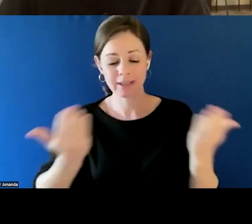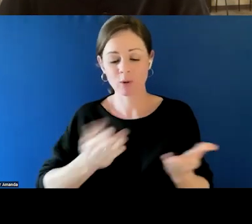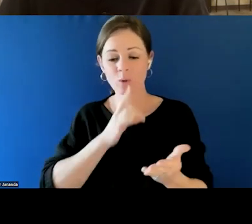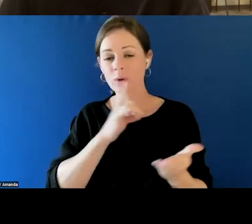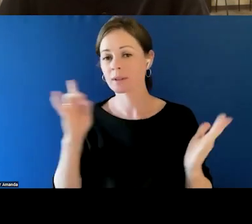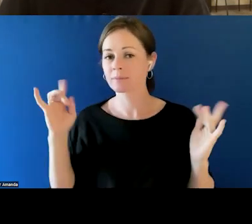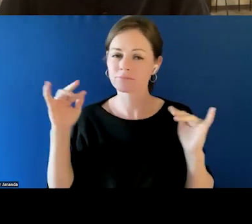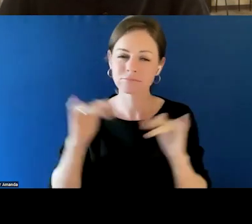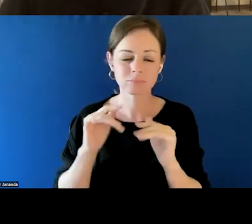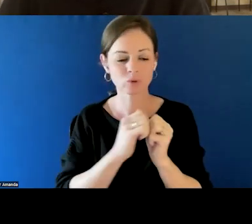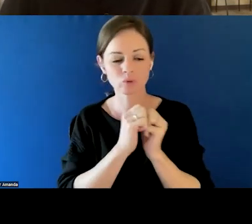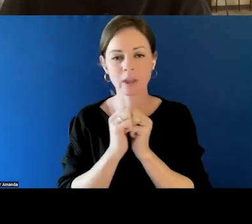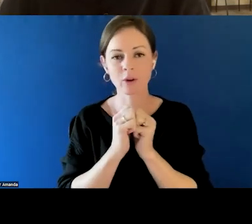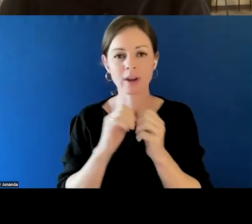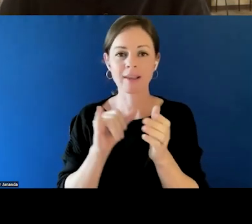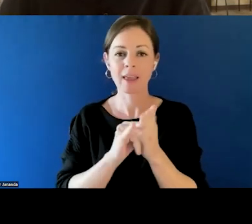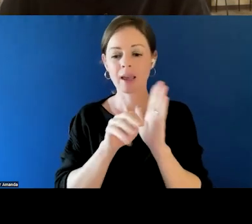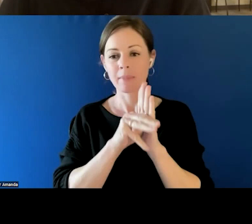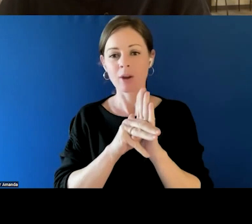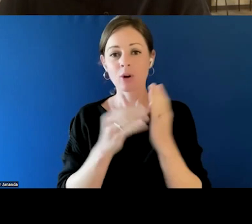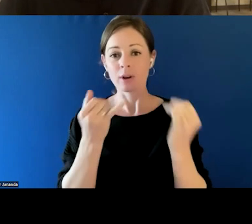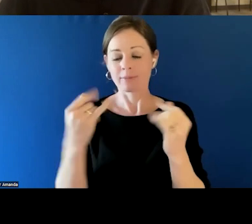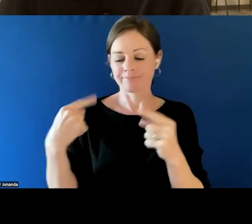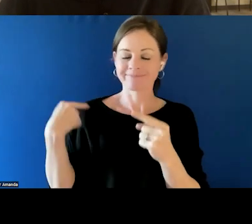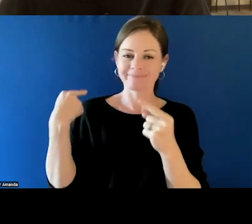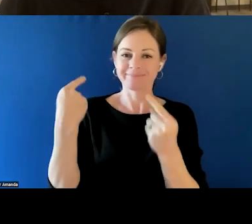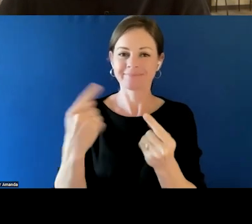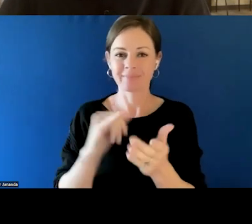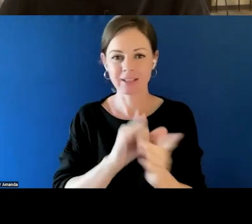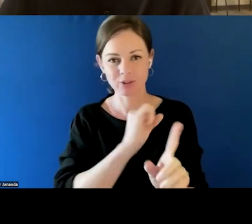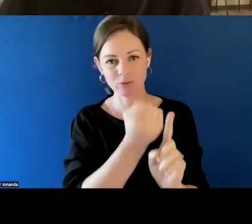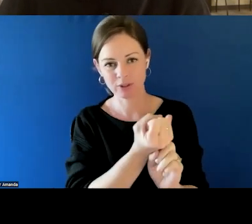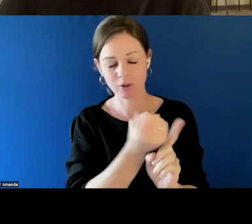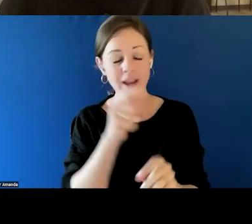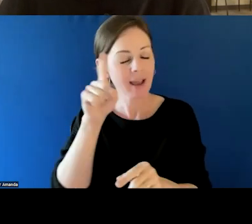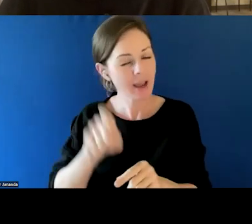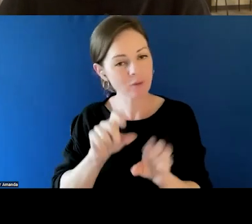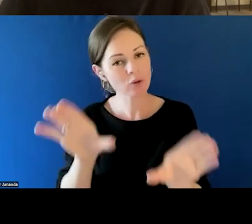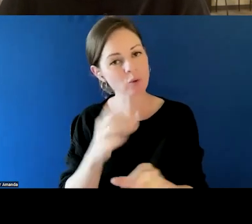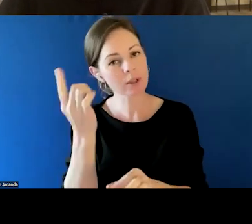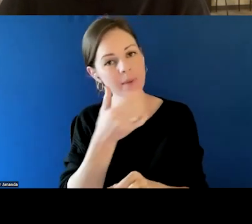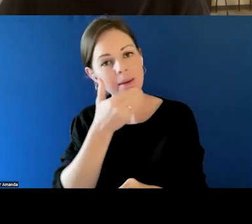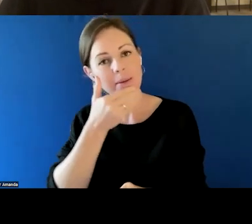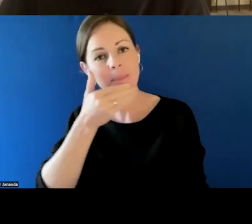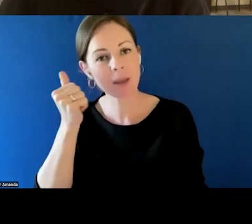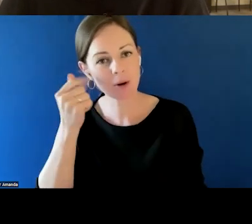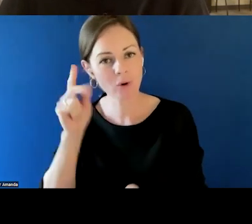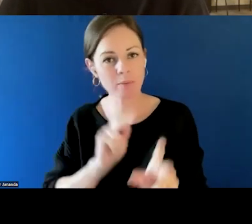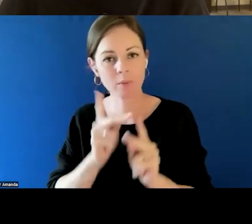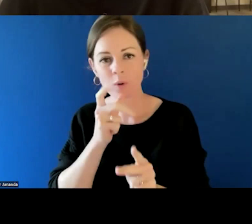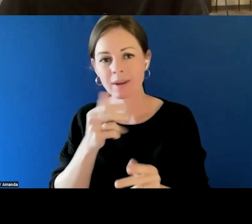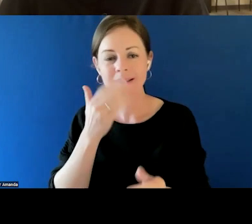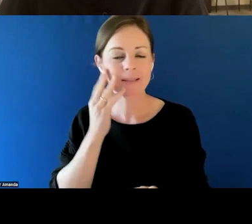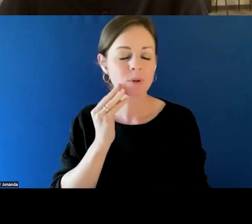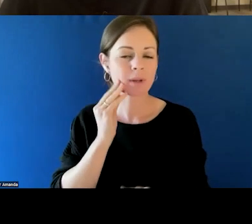together, and it's been that model here ever since, to say we have to do something better for people experiencing crisis